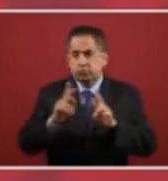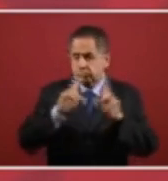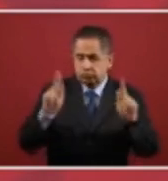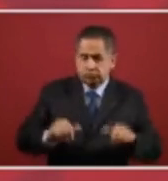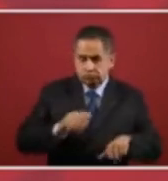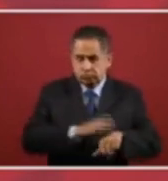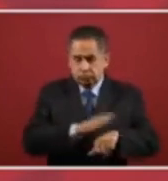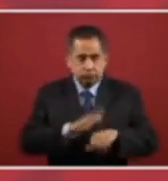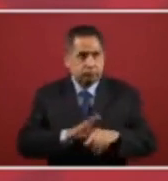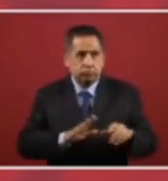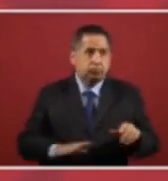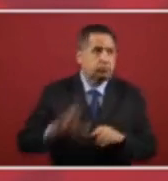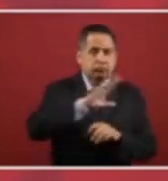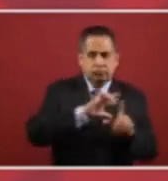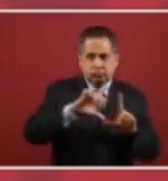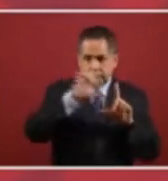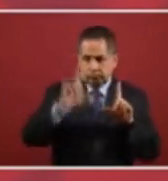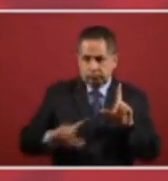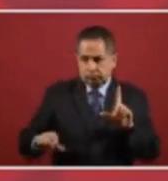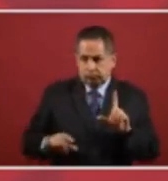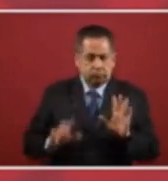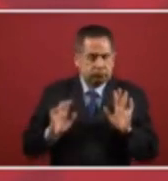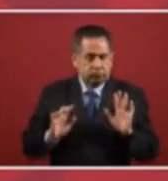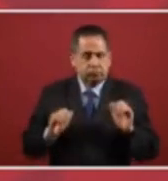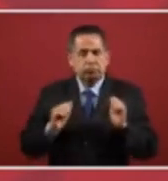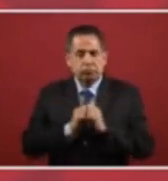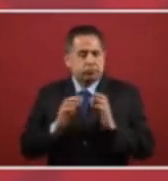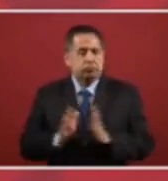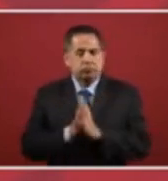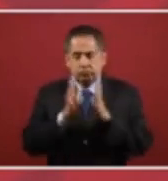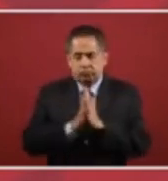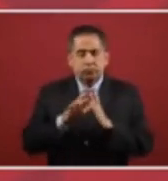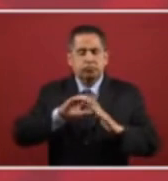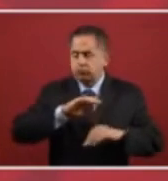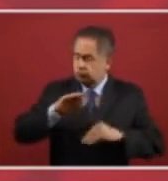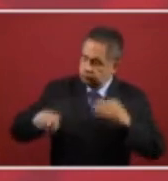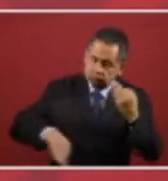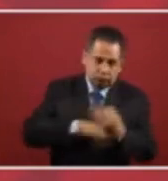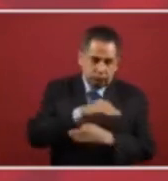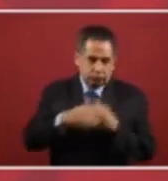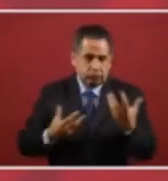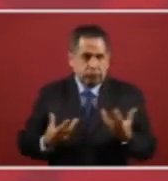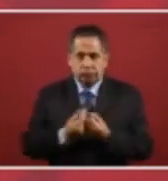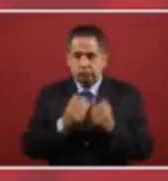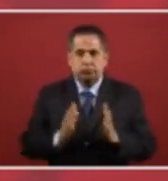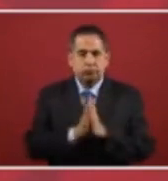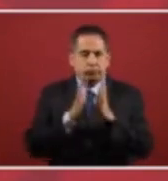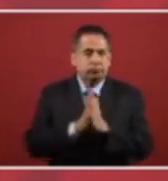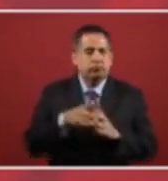a process of peace in the country with the participation of all,